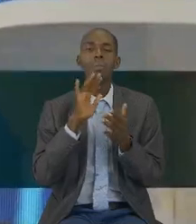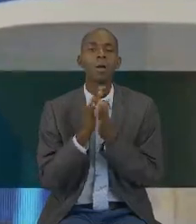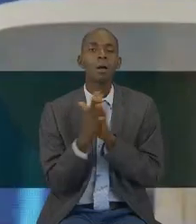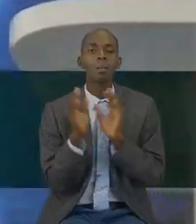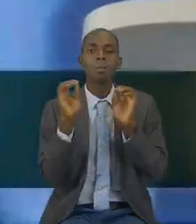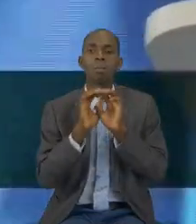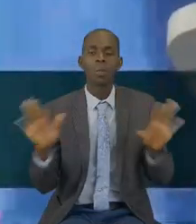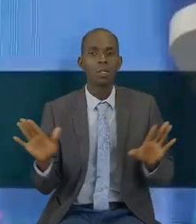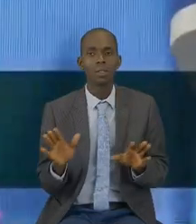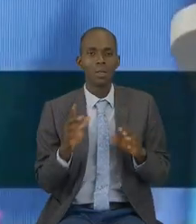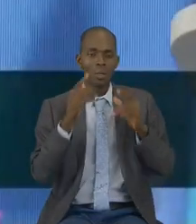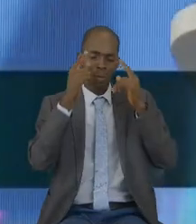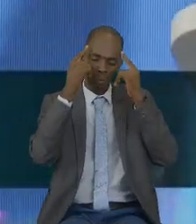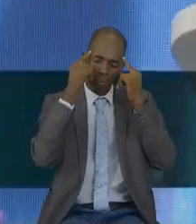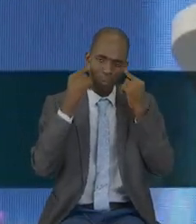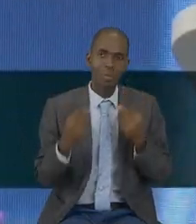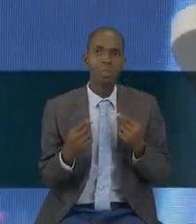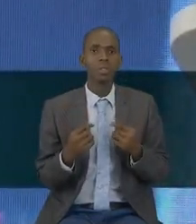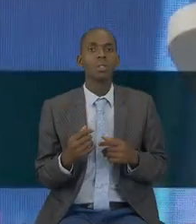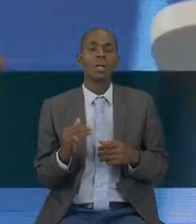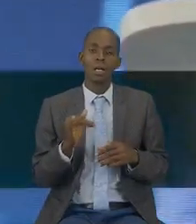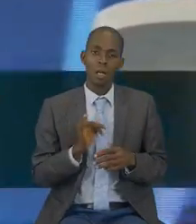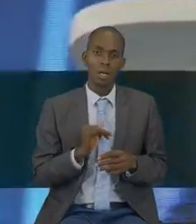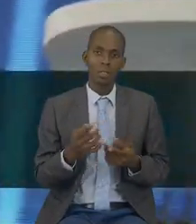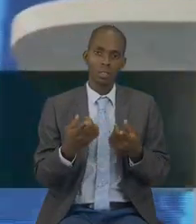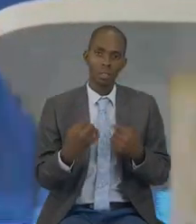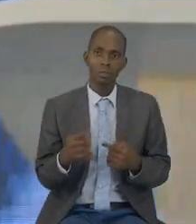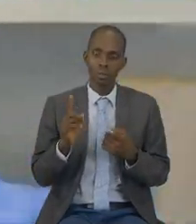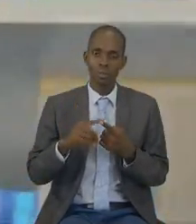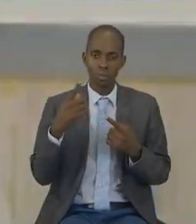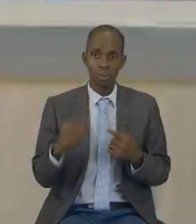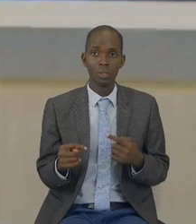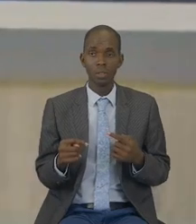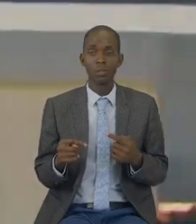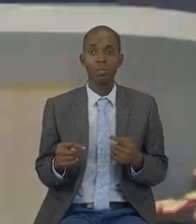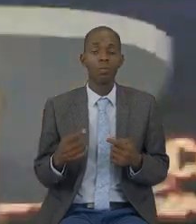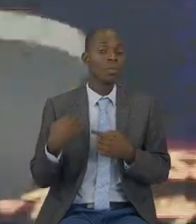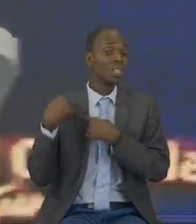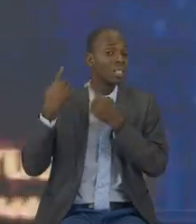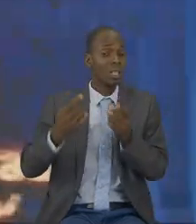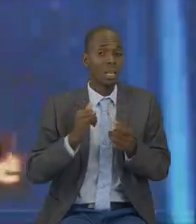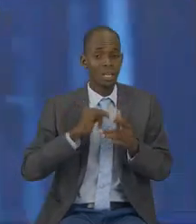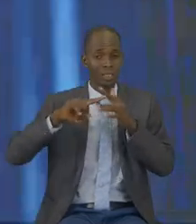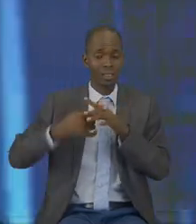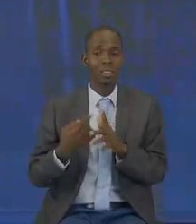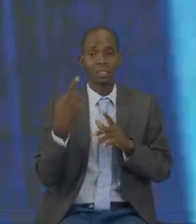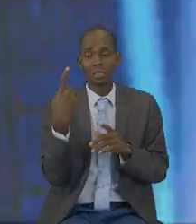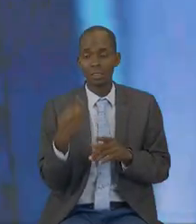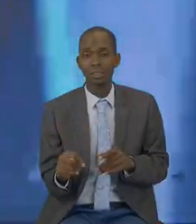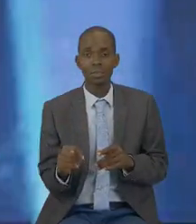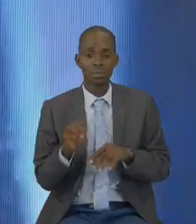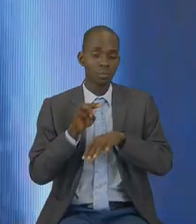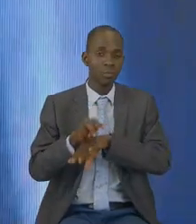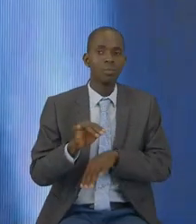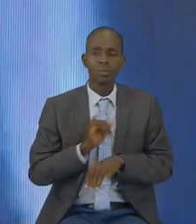know, since I came to the ministry, I've been so prospered, and I've been so kind of desirable.